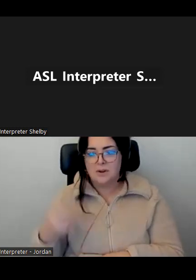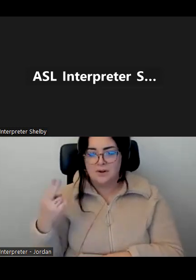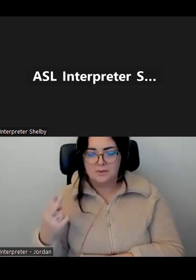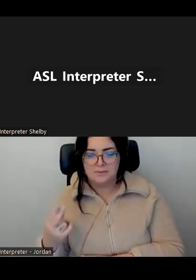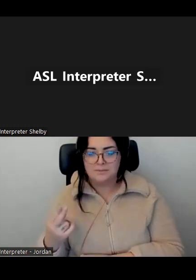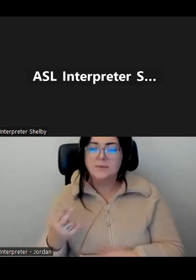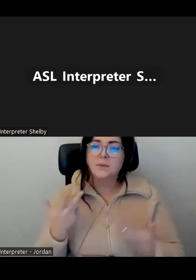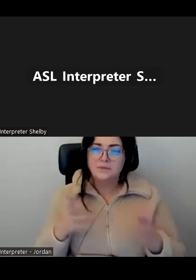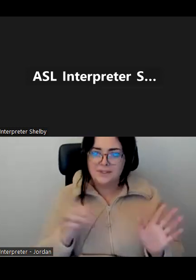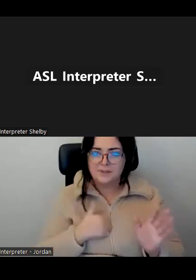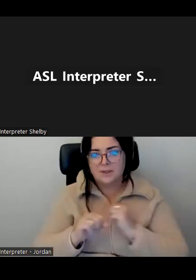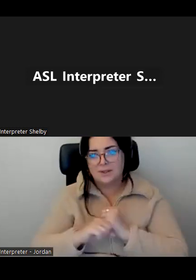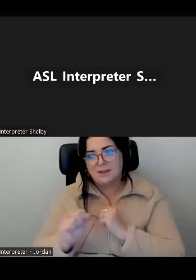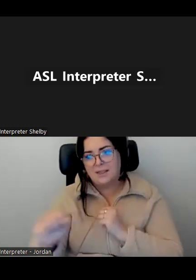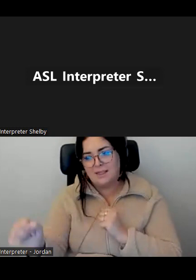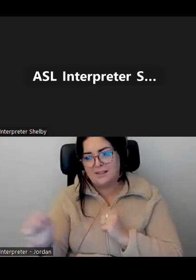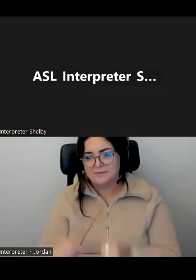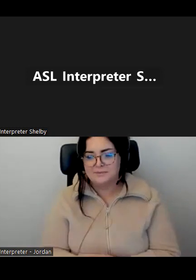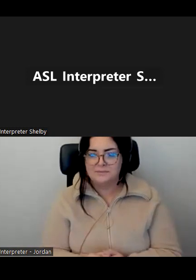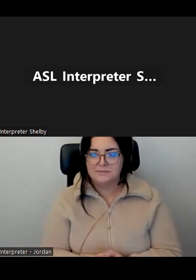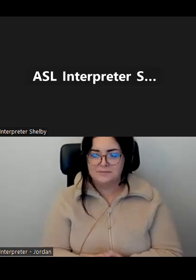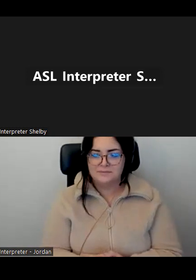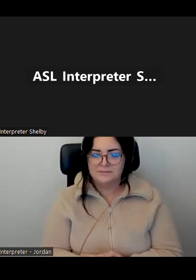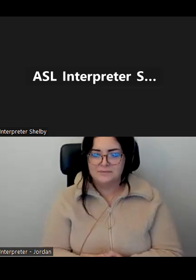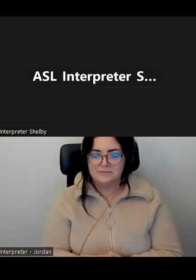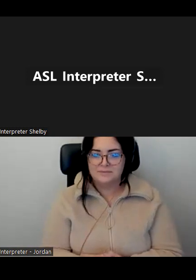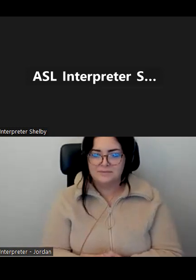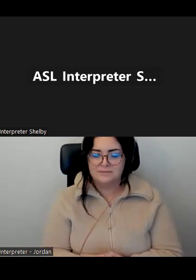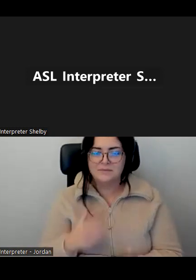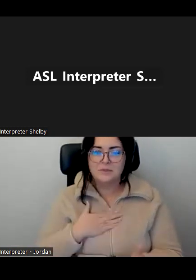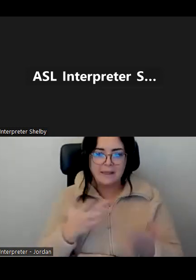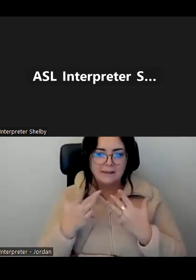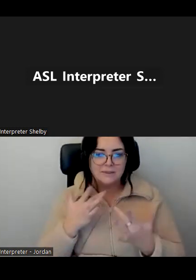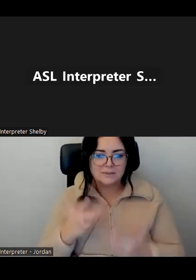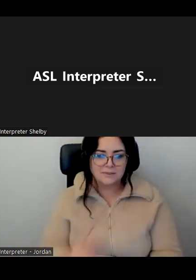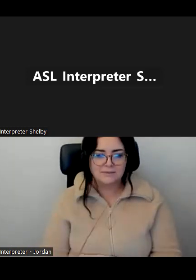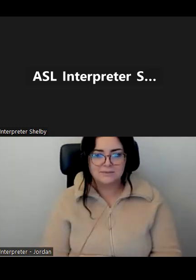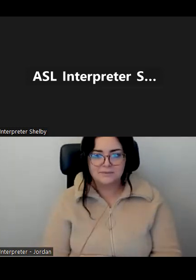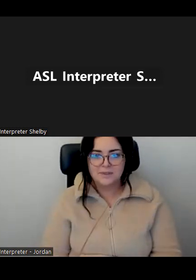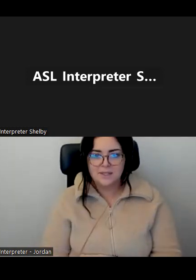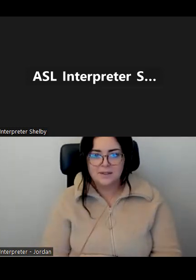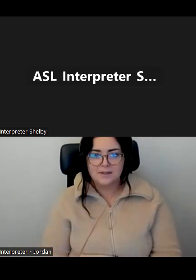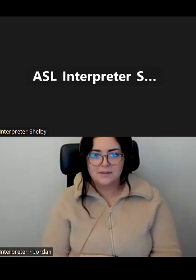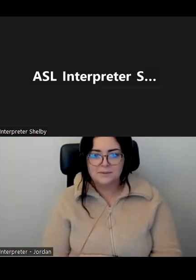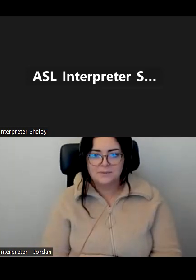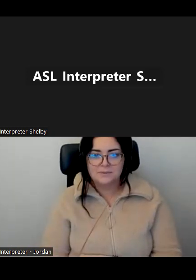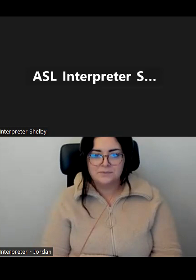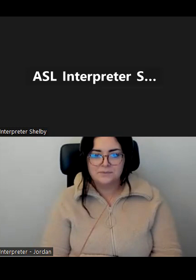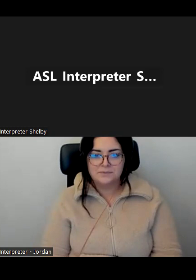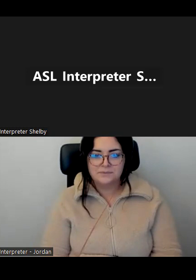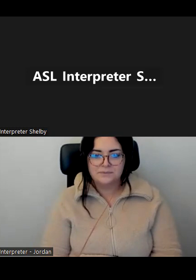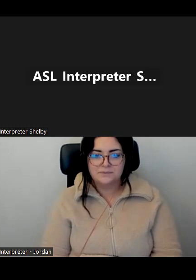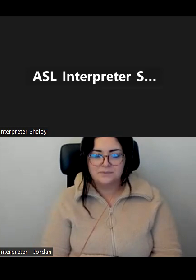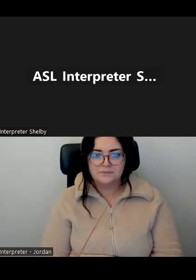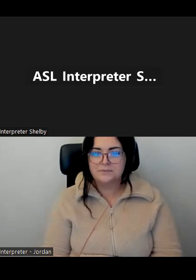So I'll end there. Sorry, I didn't mean to take too much time, but it's an issue that concerns me. Thank you so much, Mona, for sharing that.